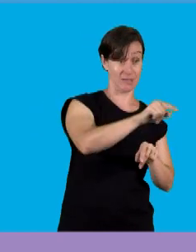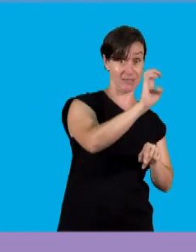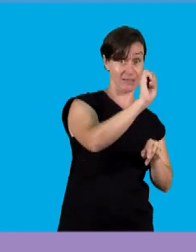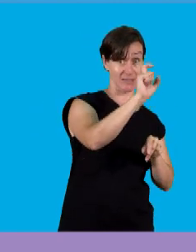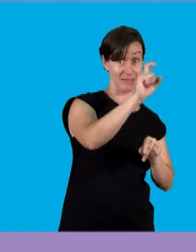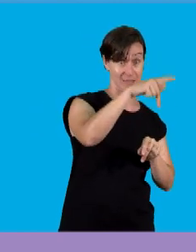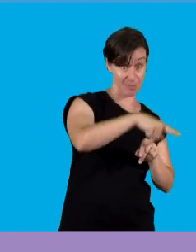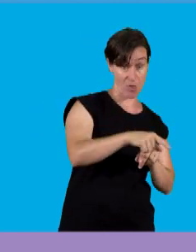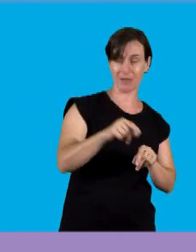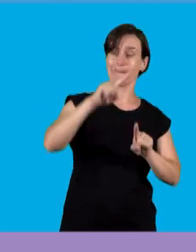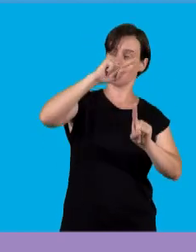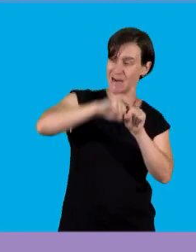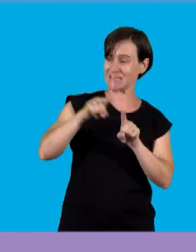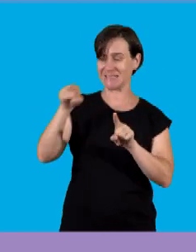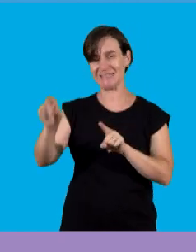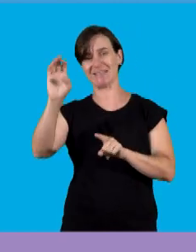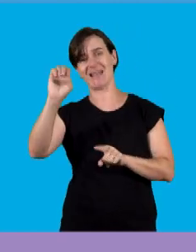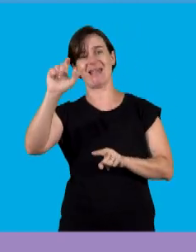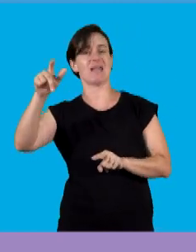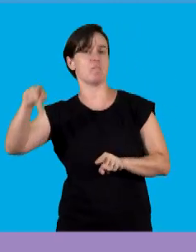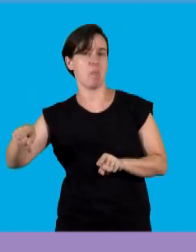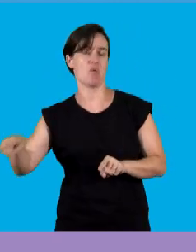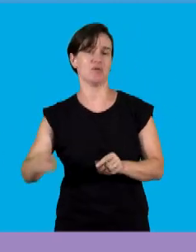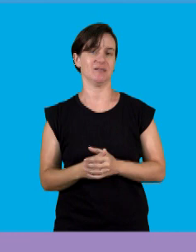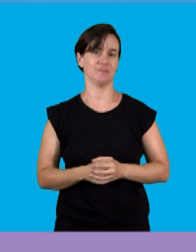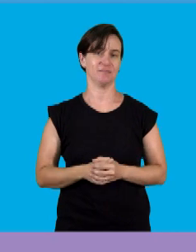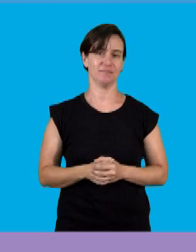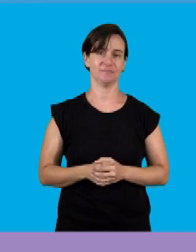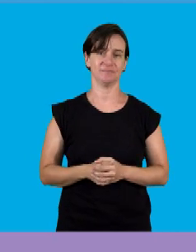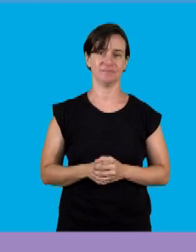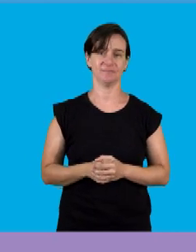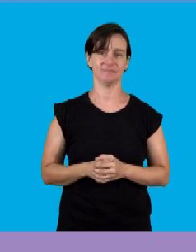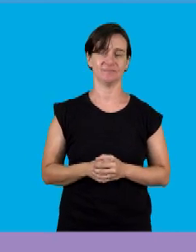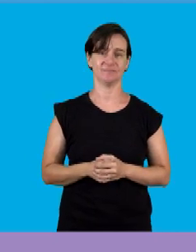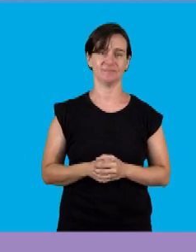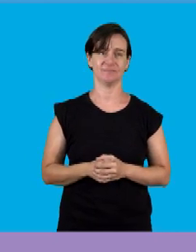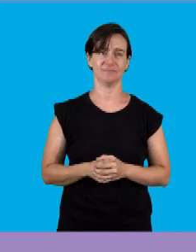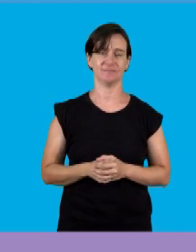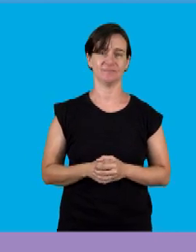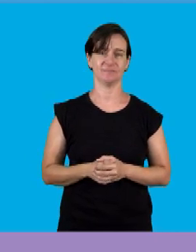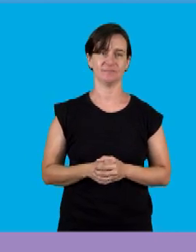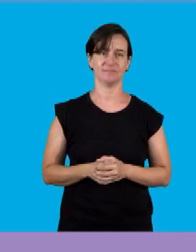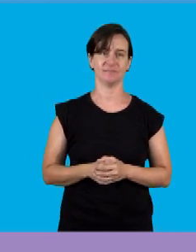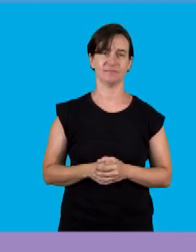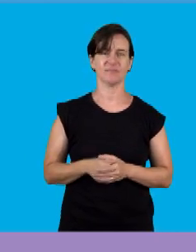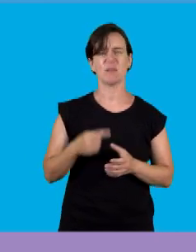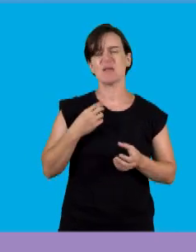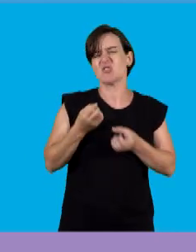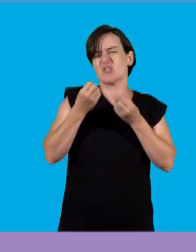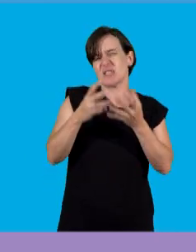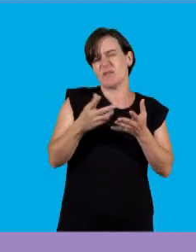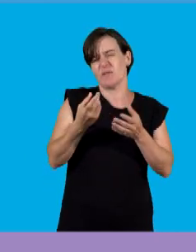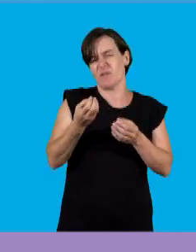these exponents just like we did in the previous examples. Let's look at 1 or